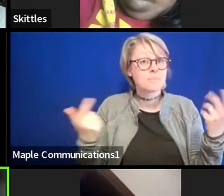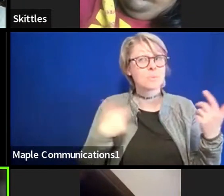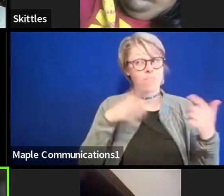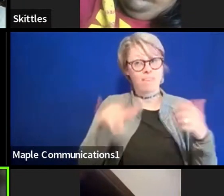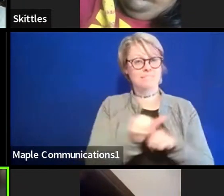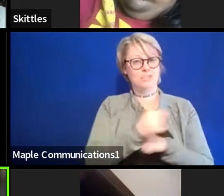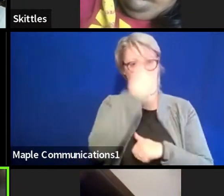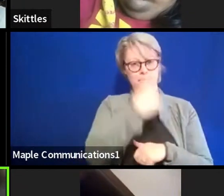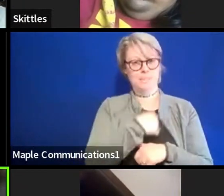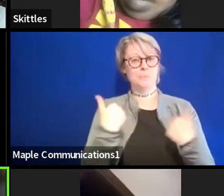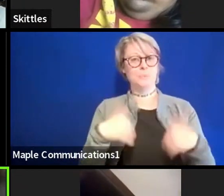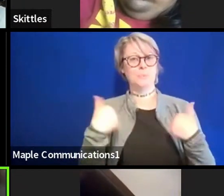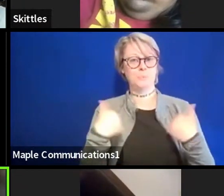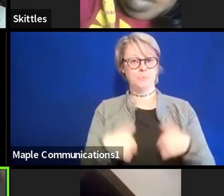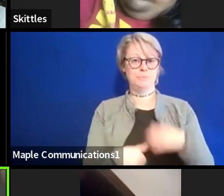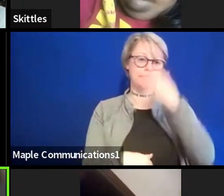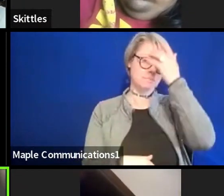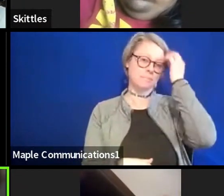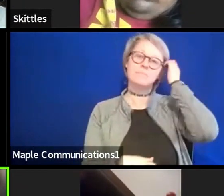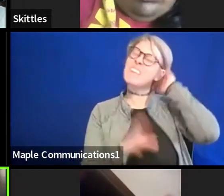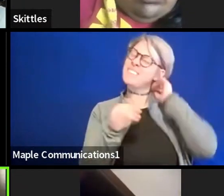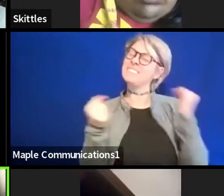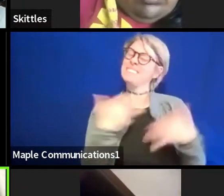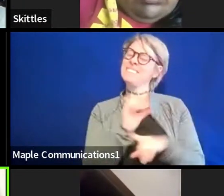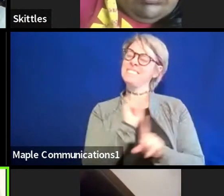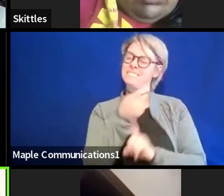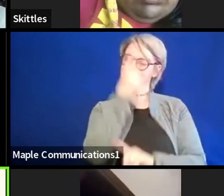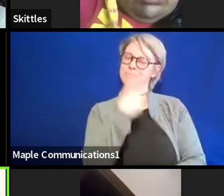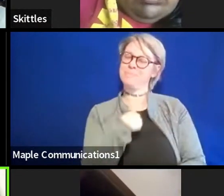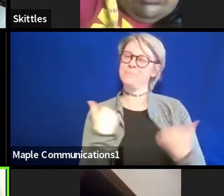danger. And that's kind of a scary situation.